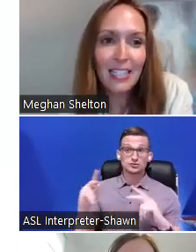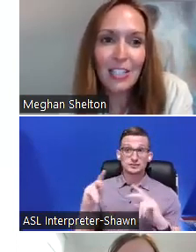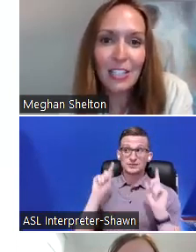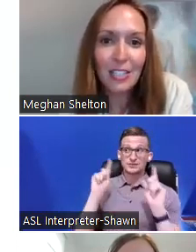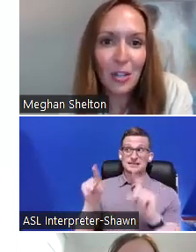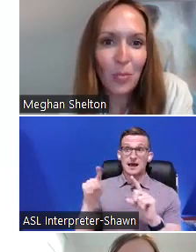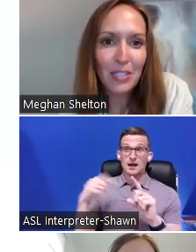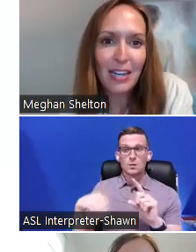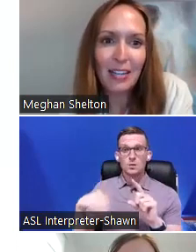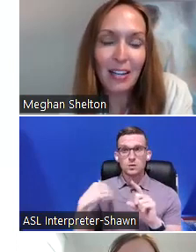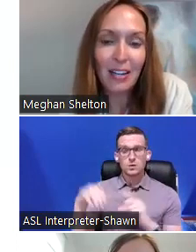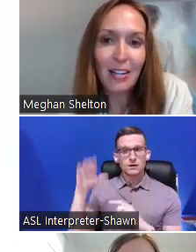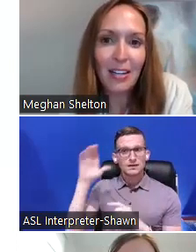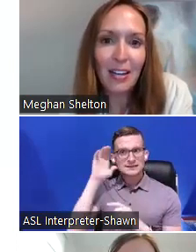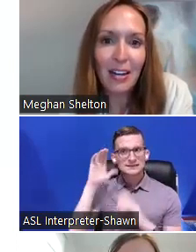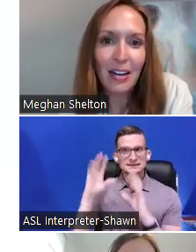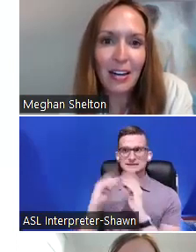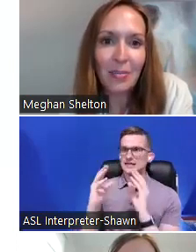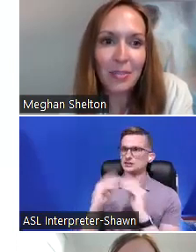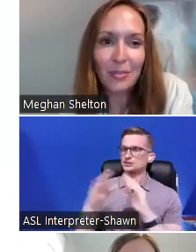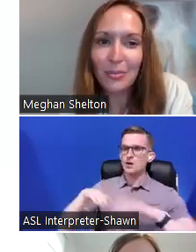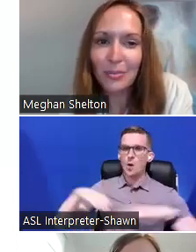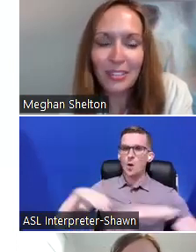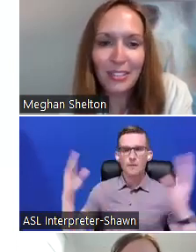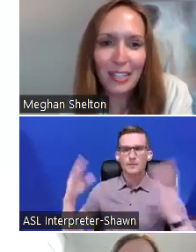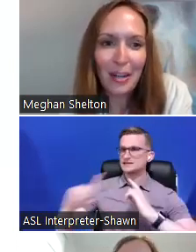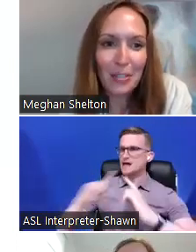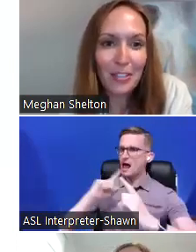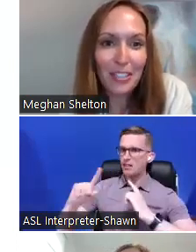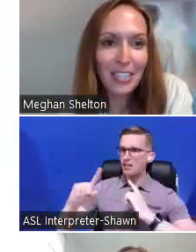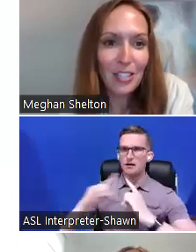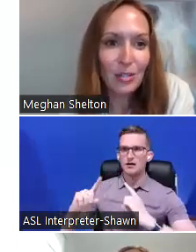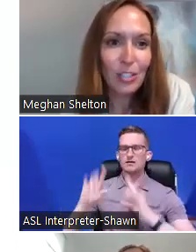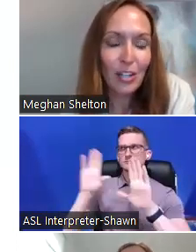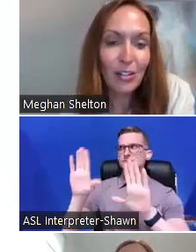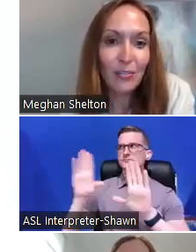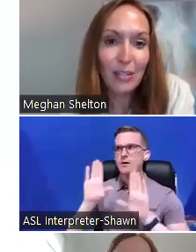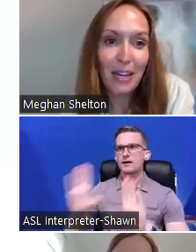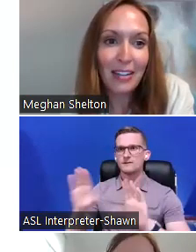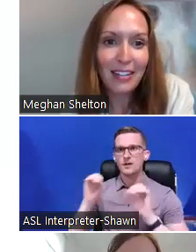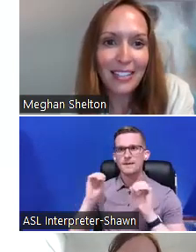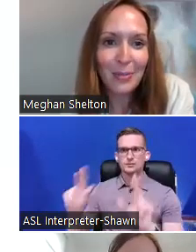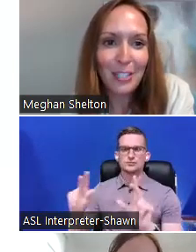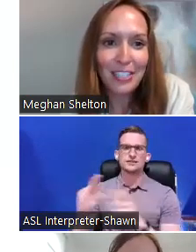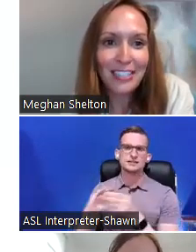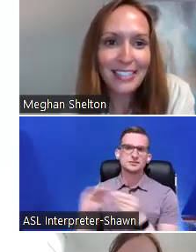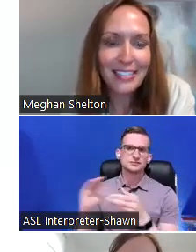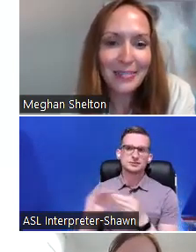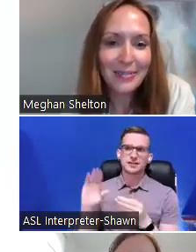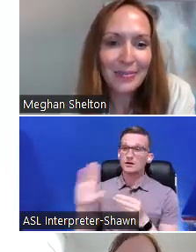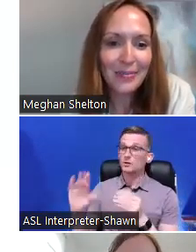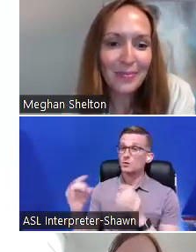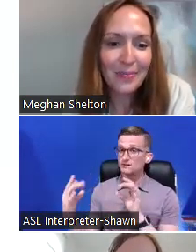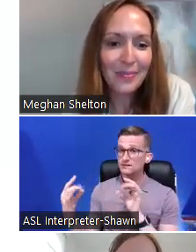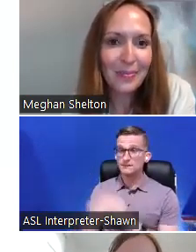listening sessions, open dialogue, really great opportunity to share your feedback and ask questions.